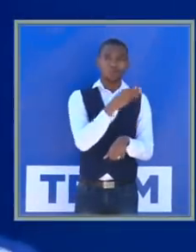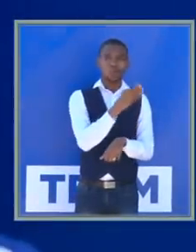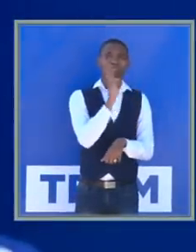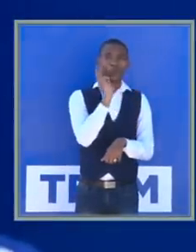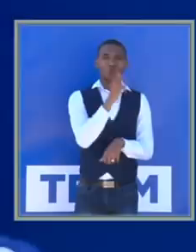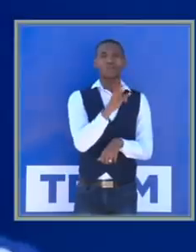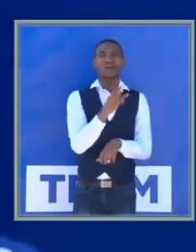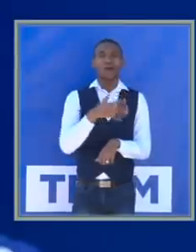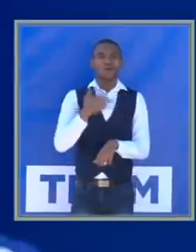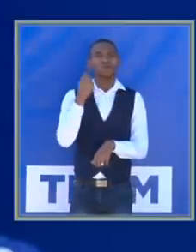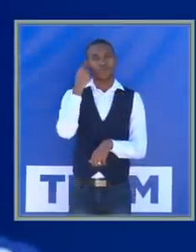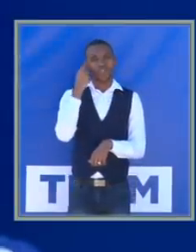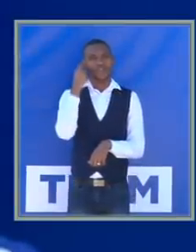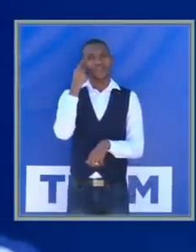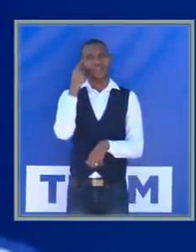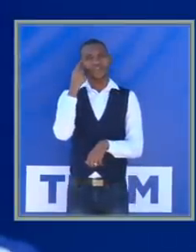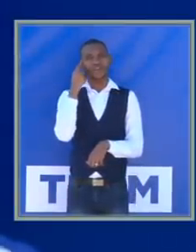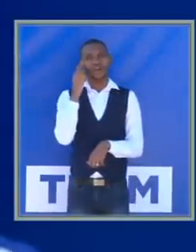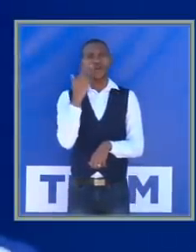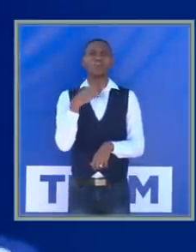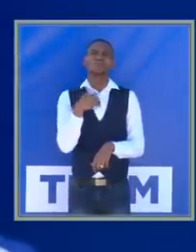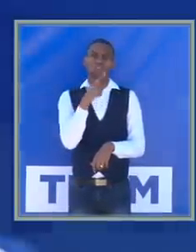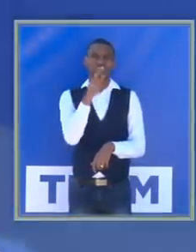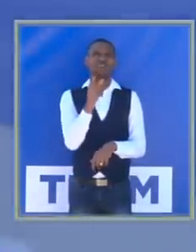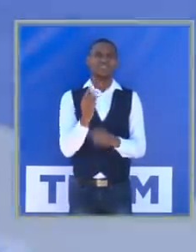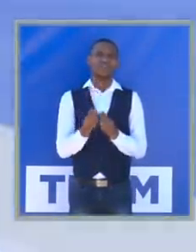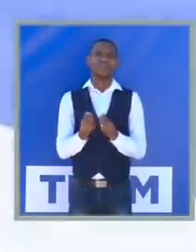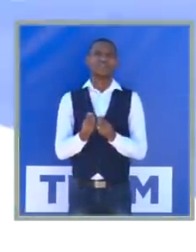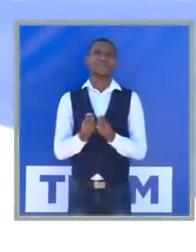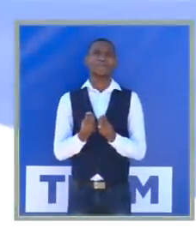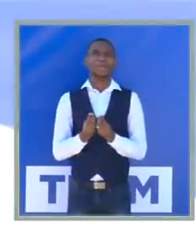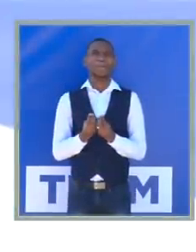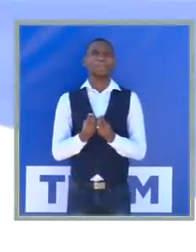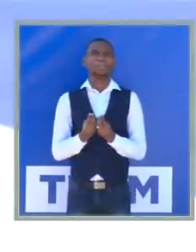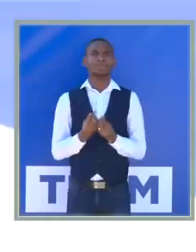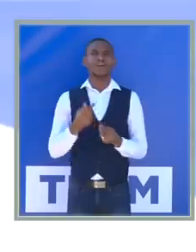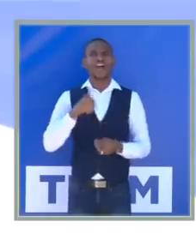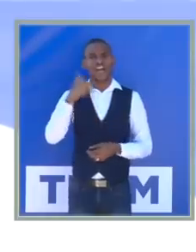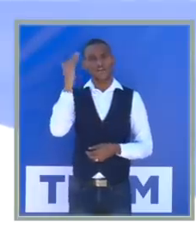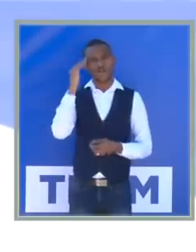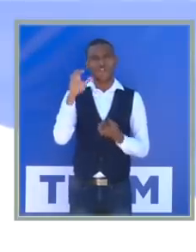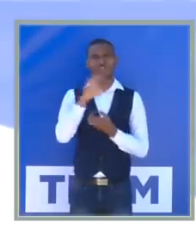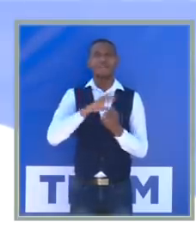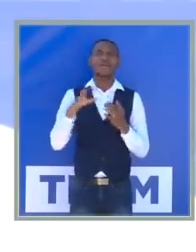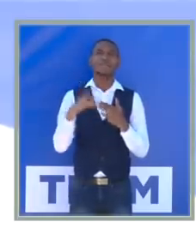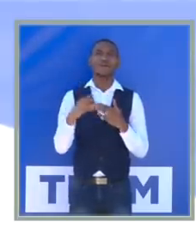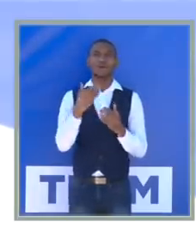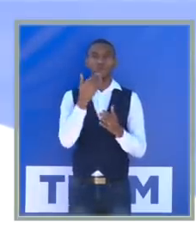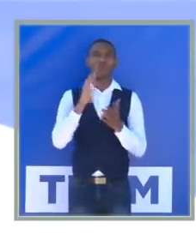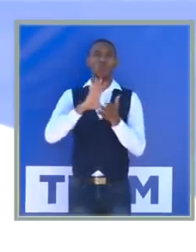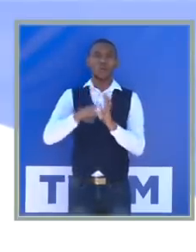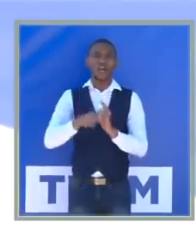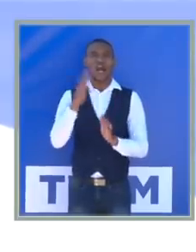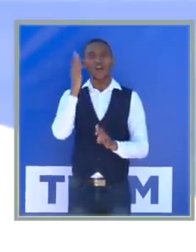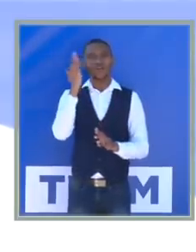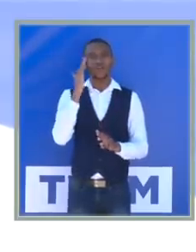I want you to think, I want to tell you something. I know family members who are disabled, and I know